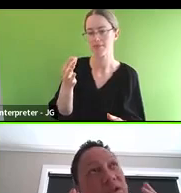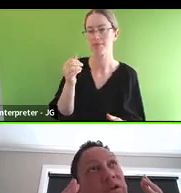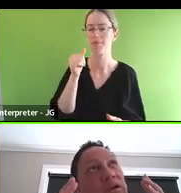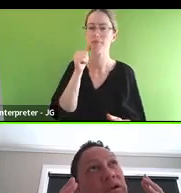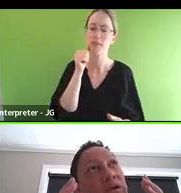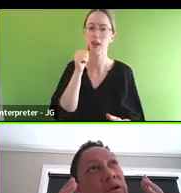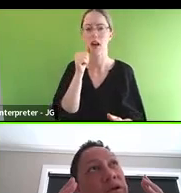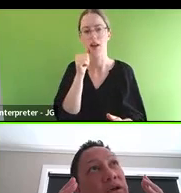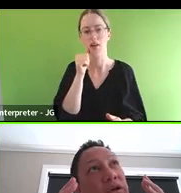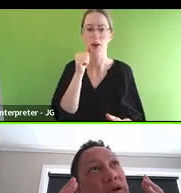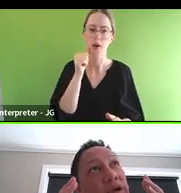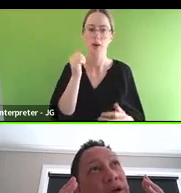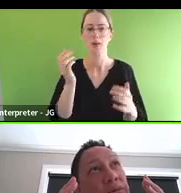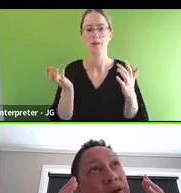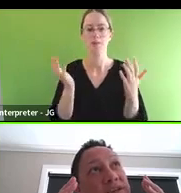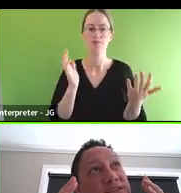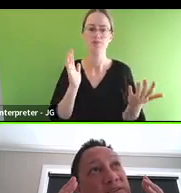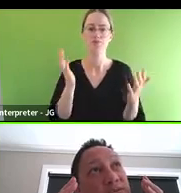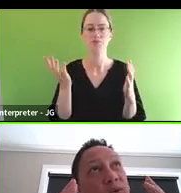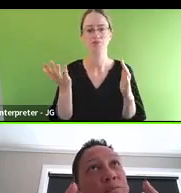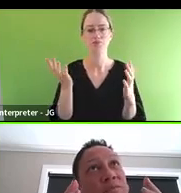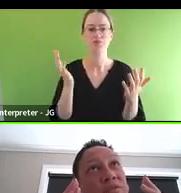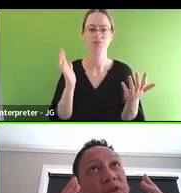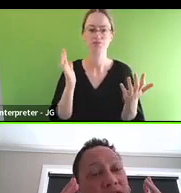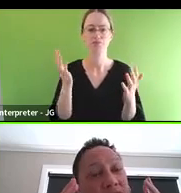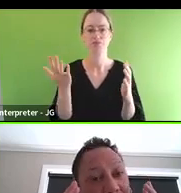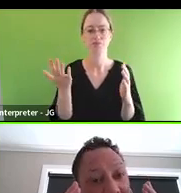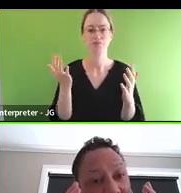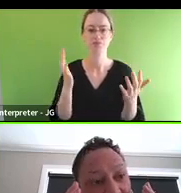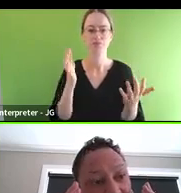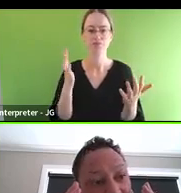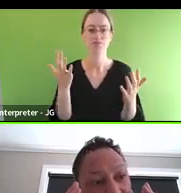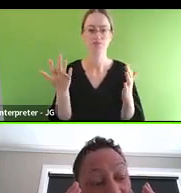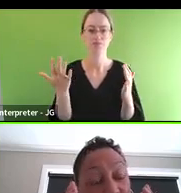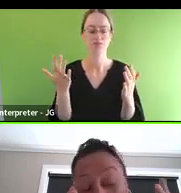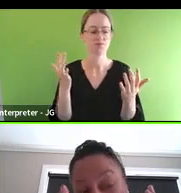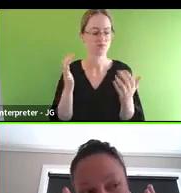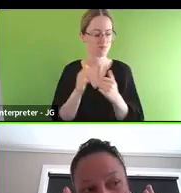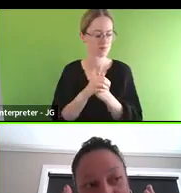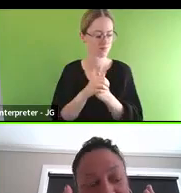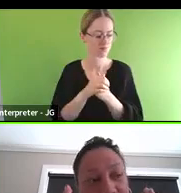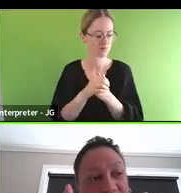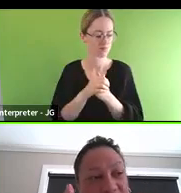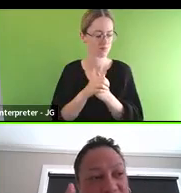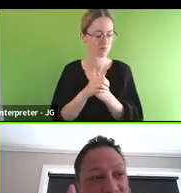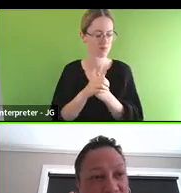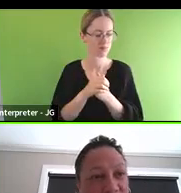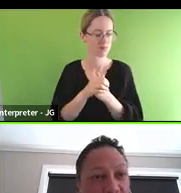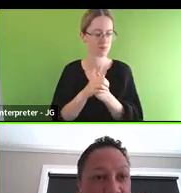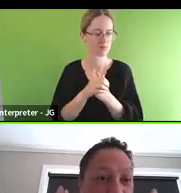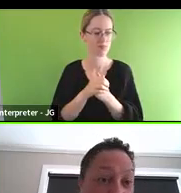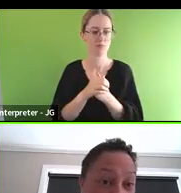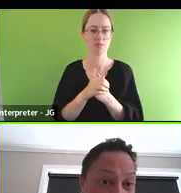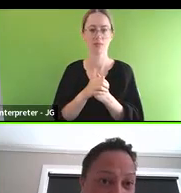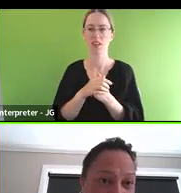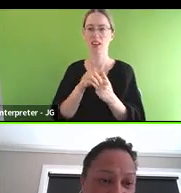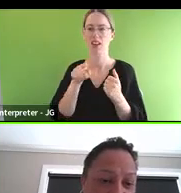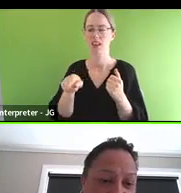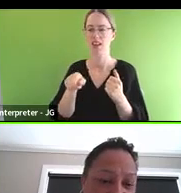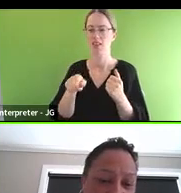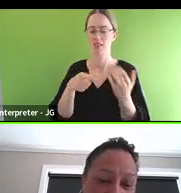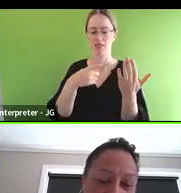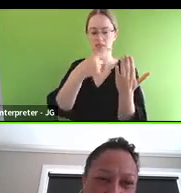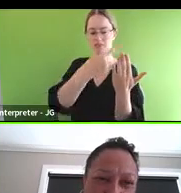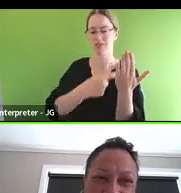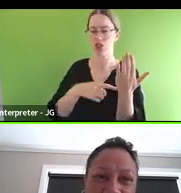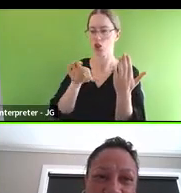in I guess the form that we've heard from others that this is not in a form that you may agree